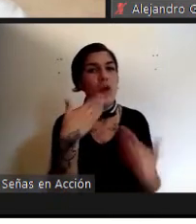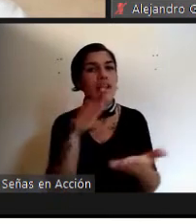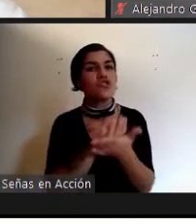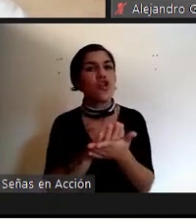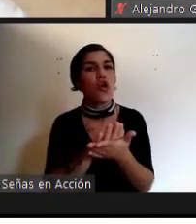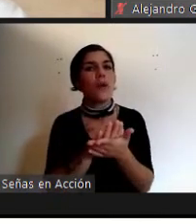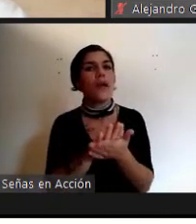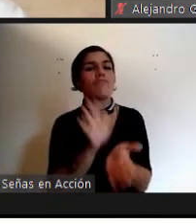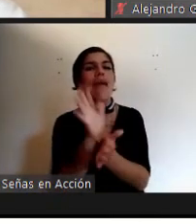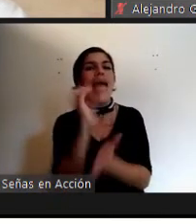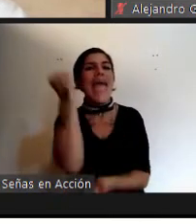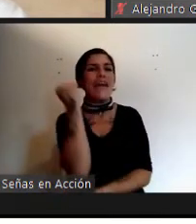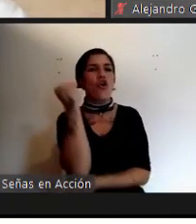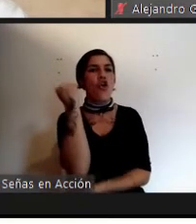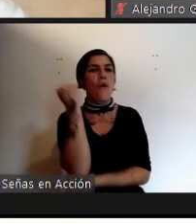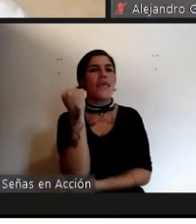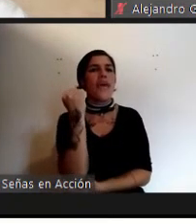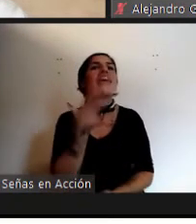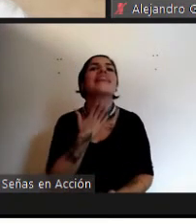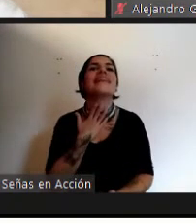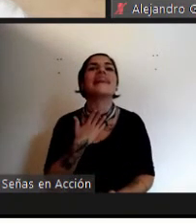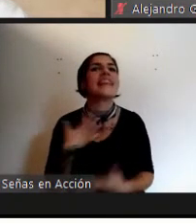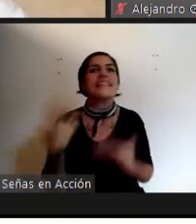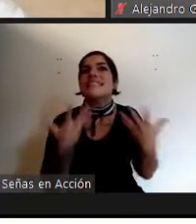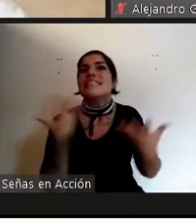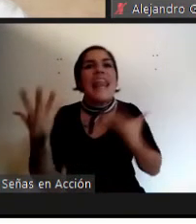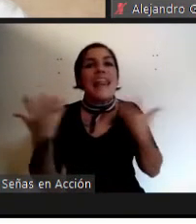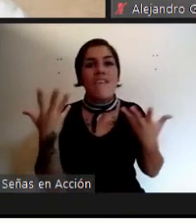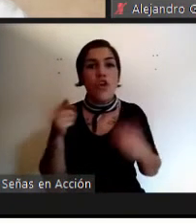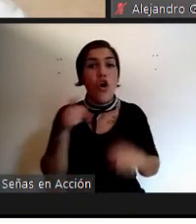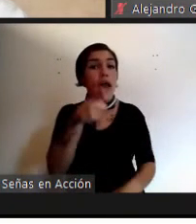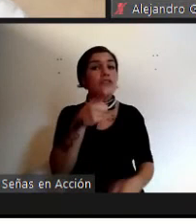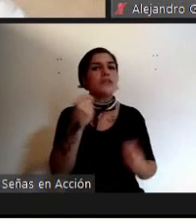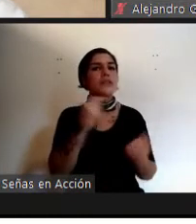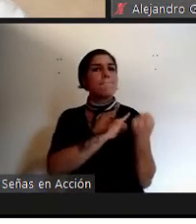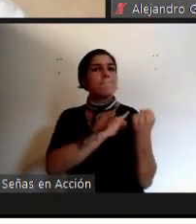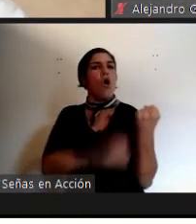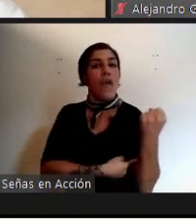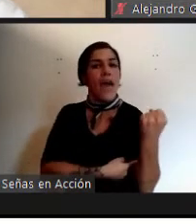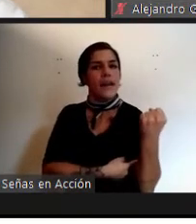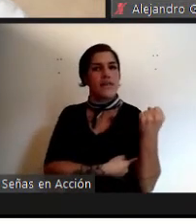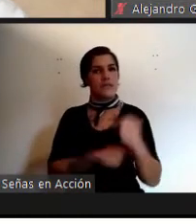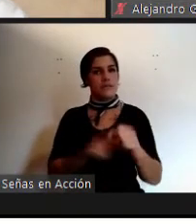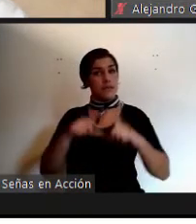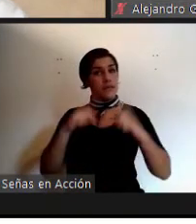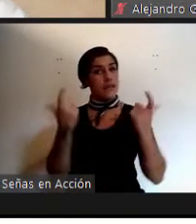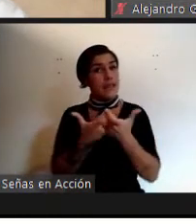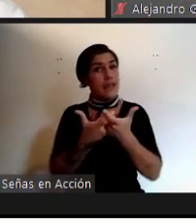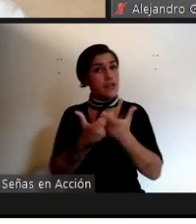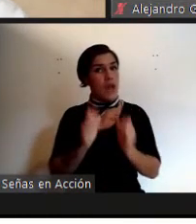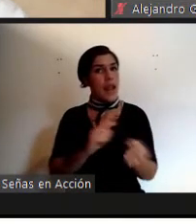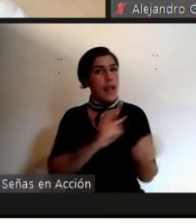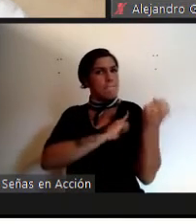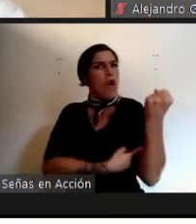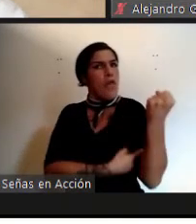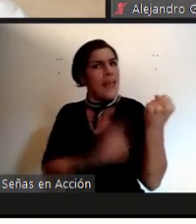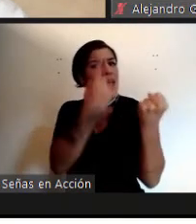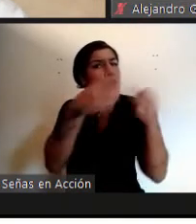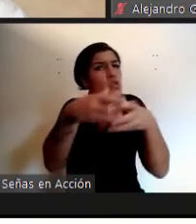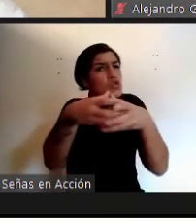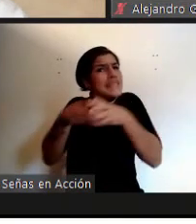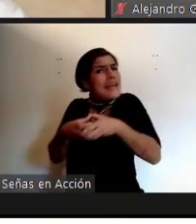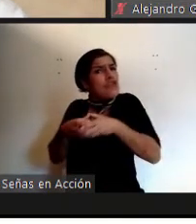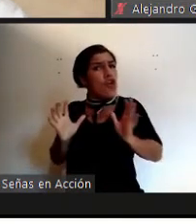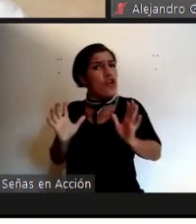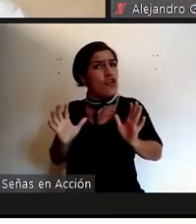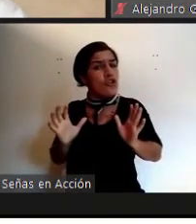It was libidinal economy. That is, the fact that a cultural space may generate public